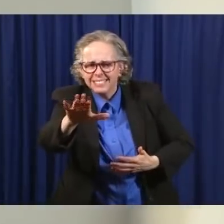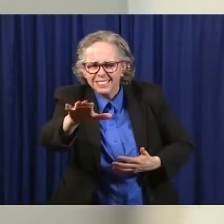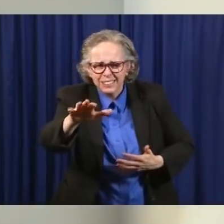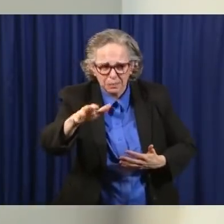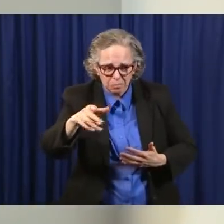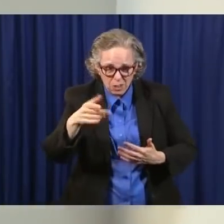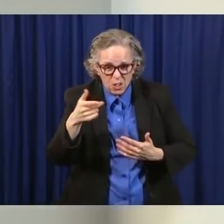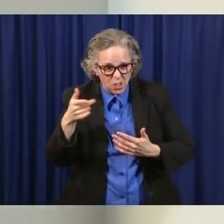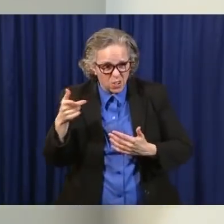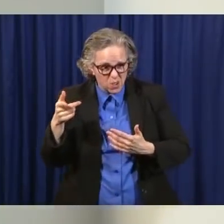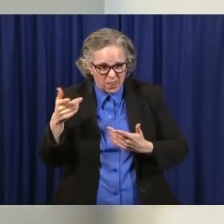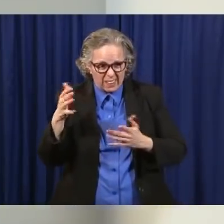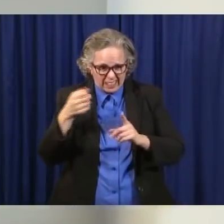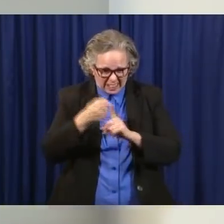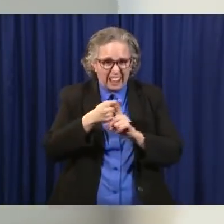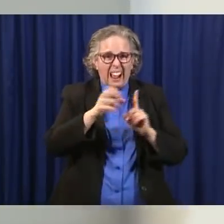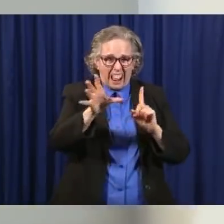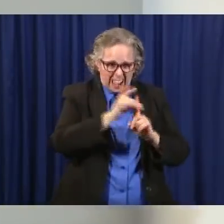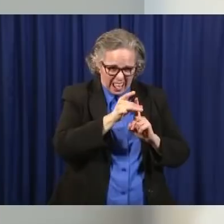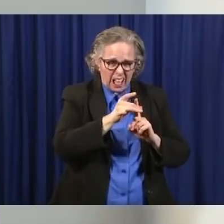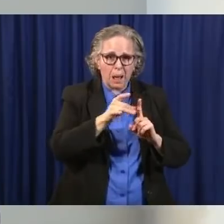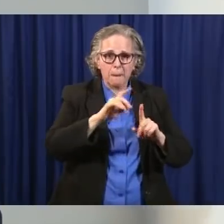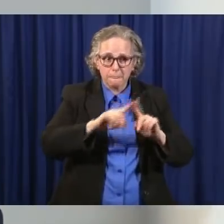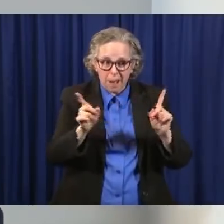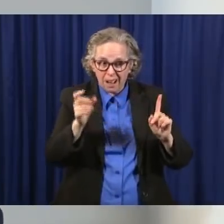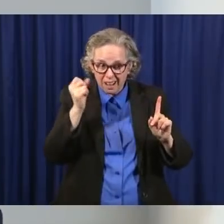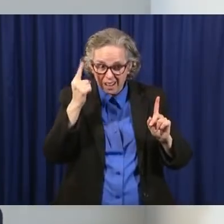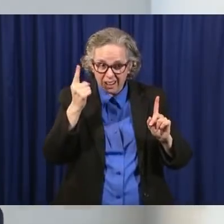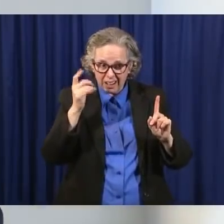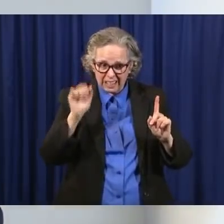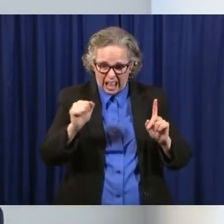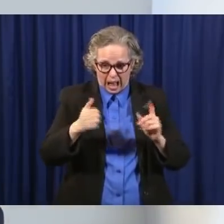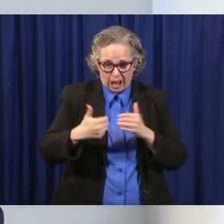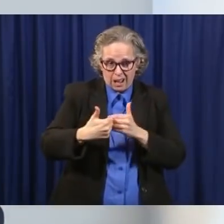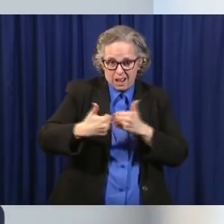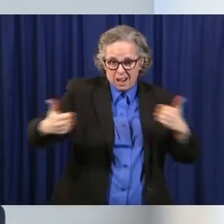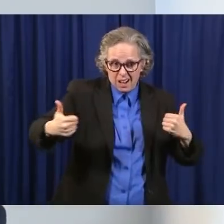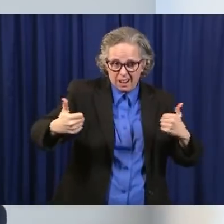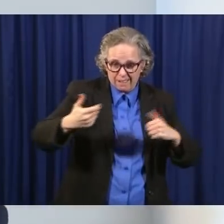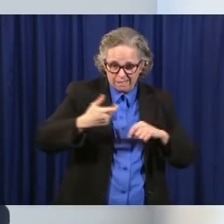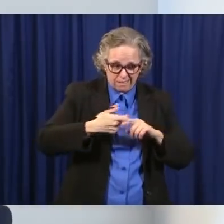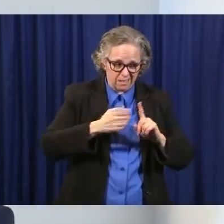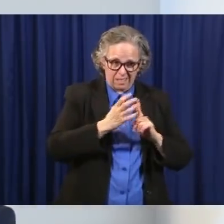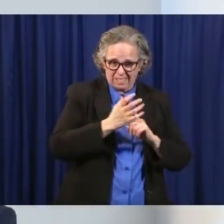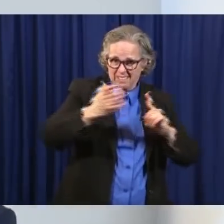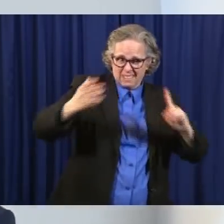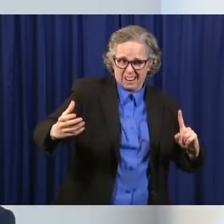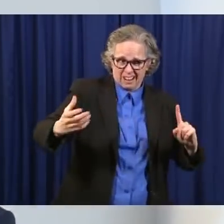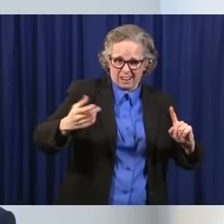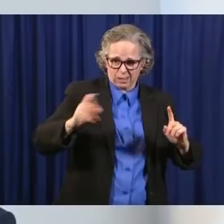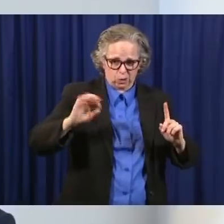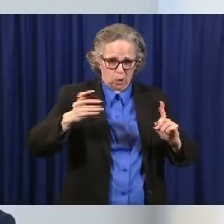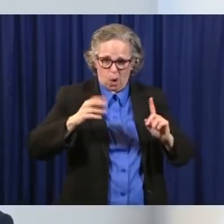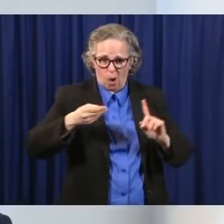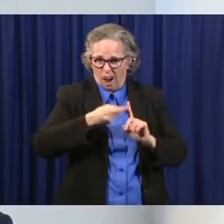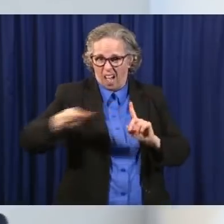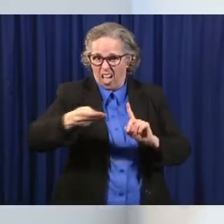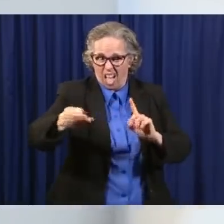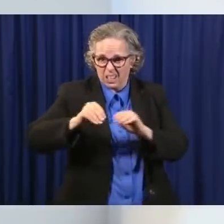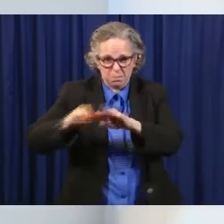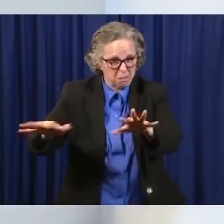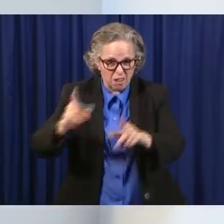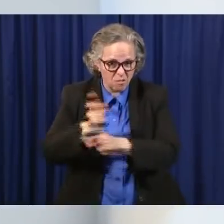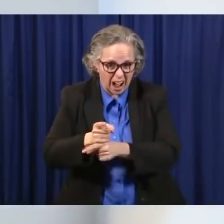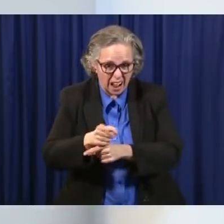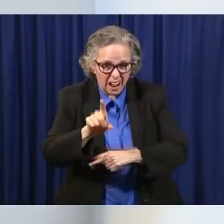were able to live in a way where nobody else who was close to you got COVID, and just talk about if